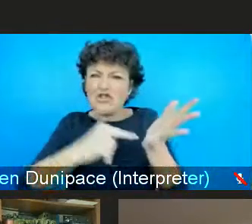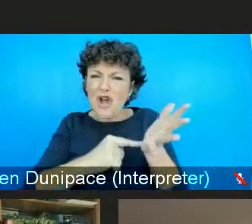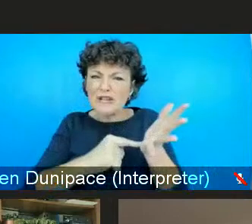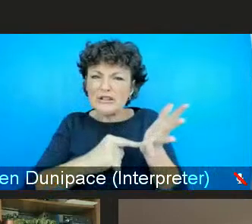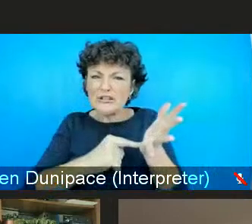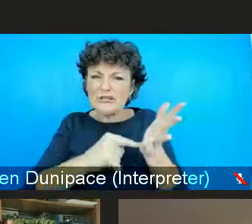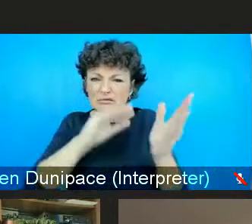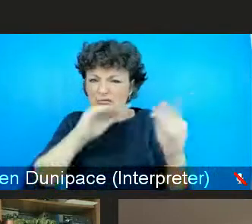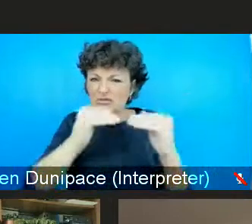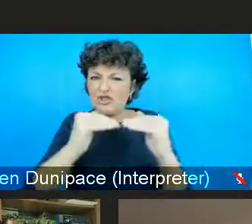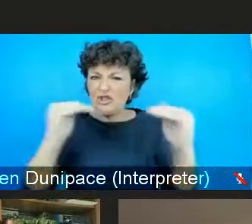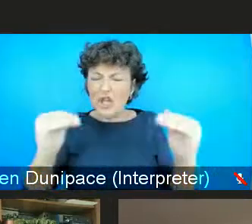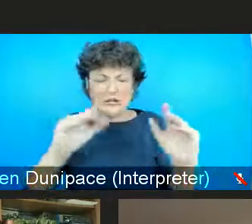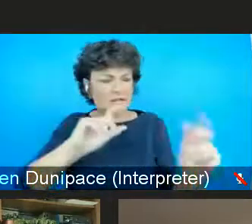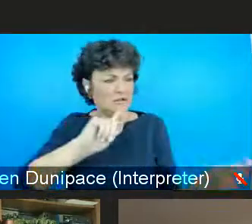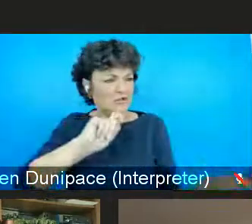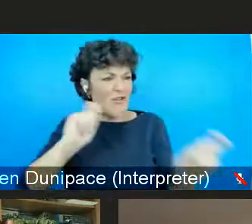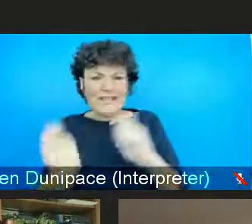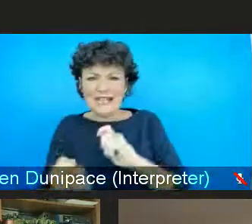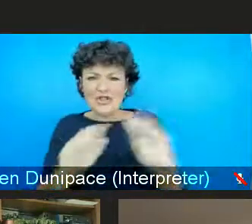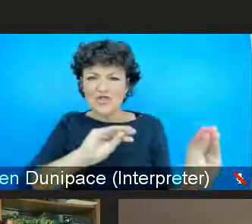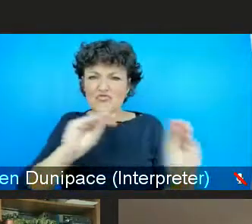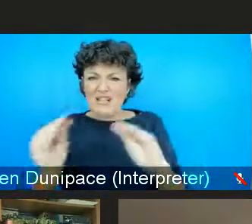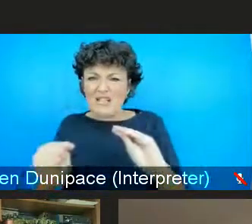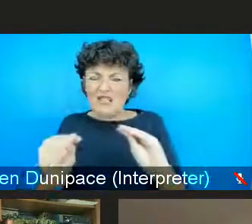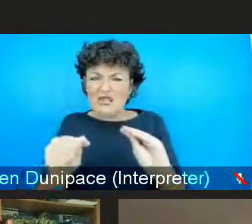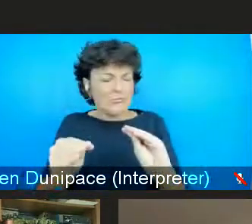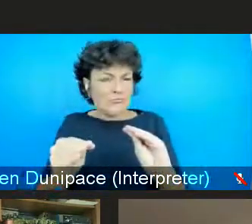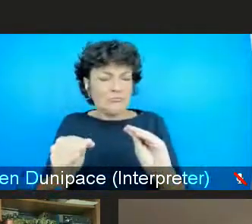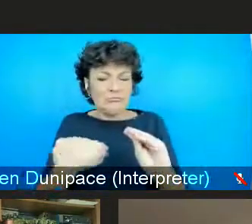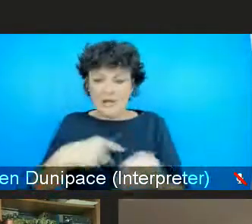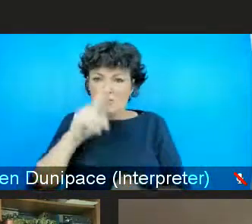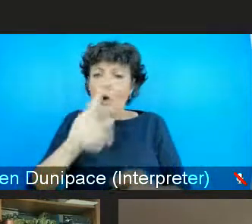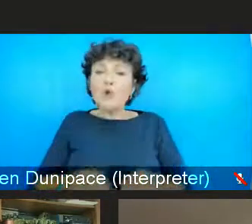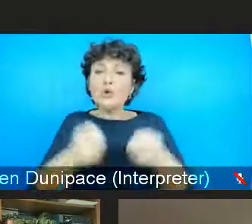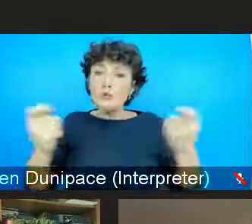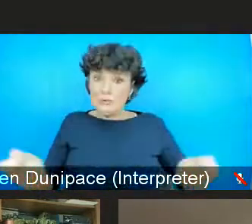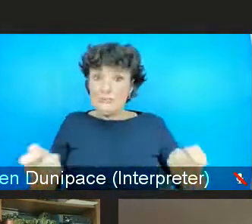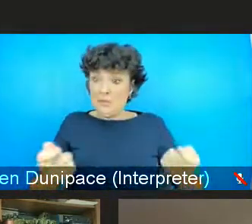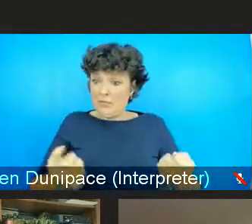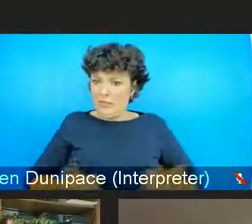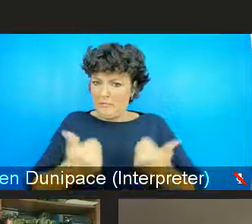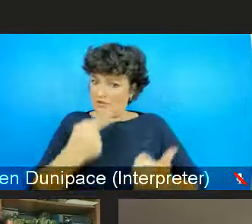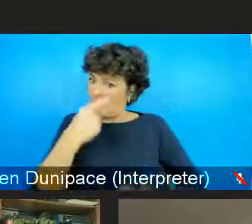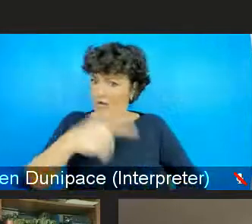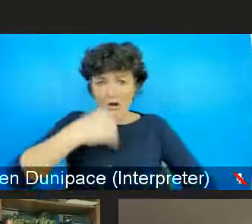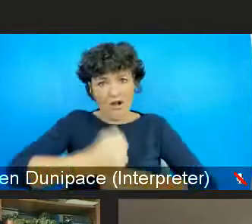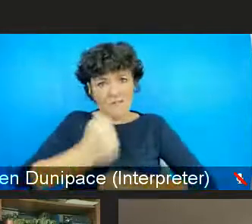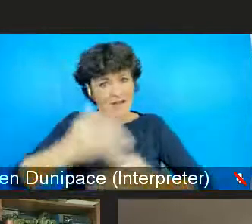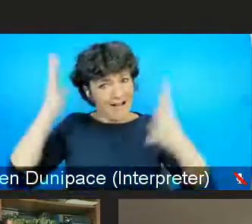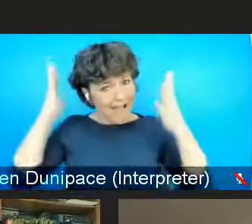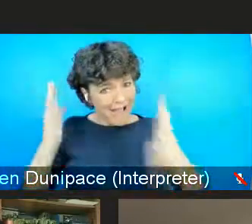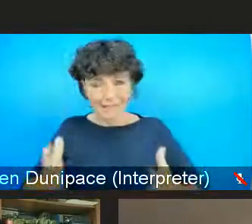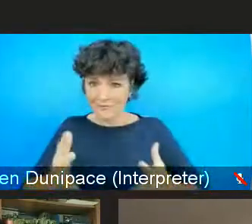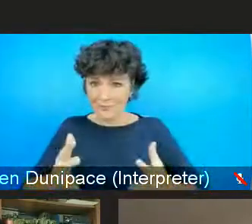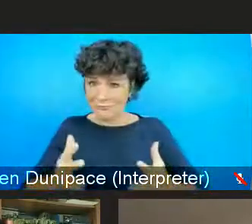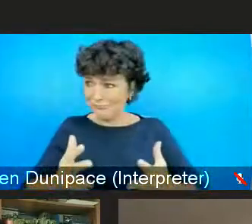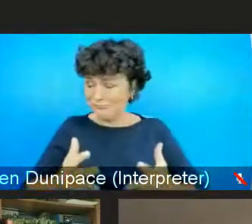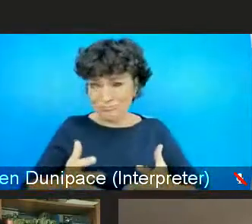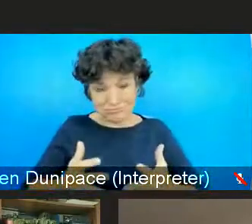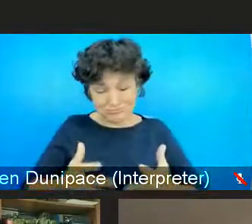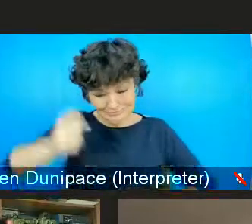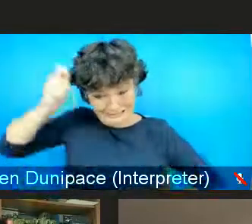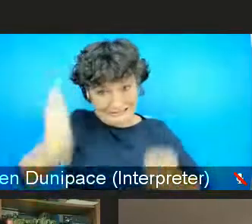trade unions are in the newspapers talking about the need for the government to take radical action on green job creation and